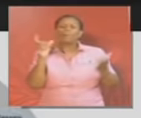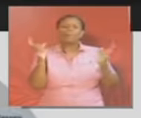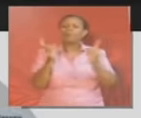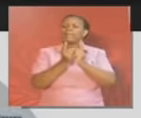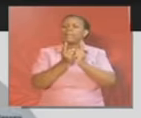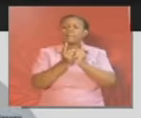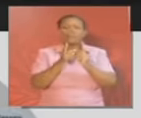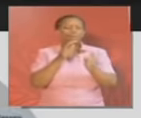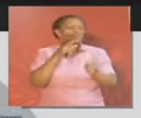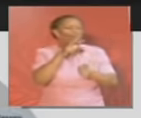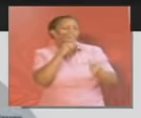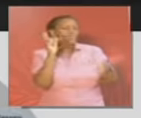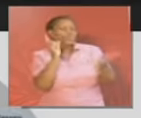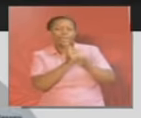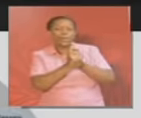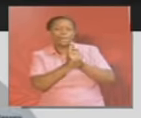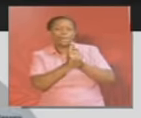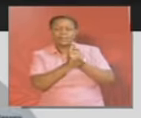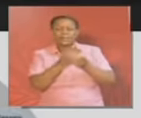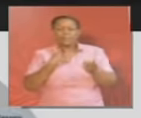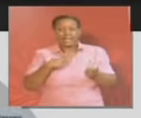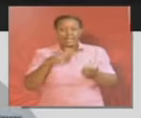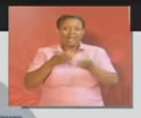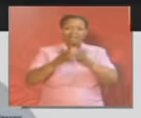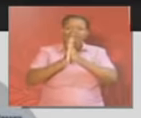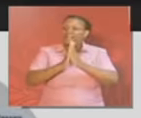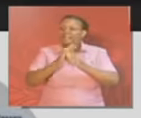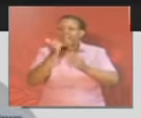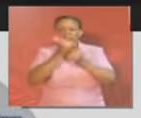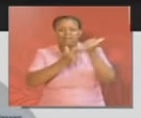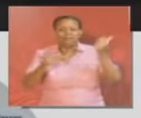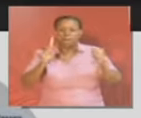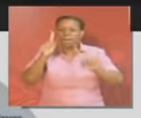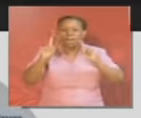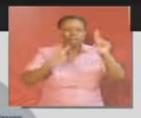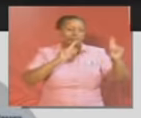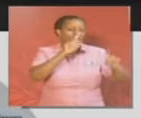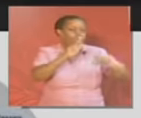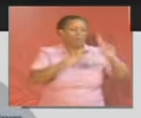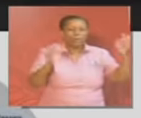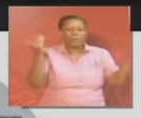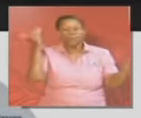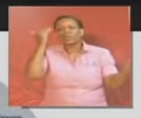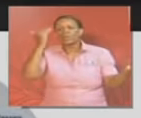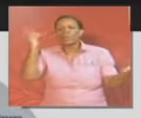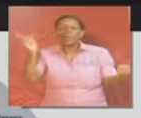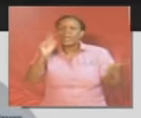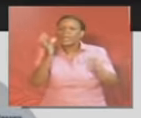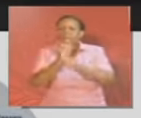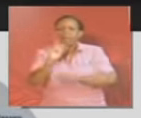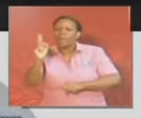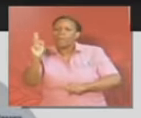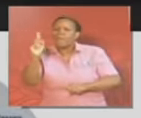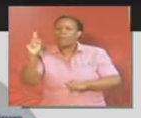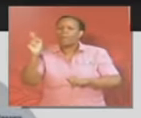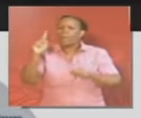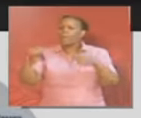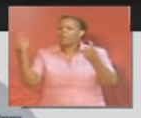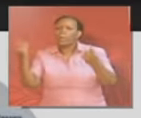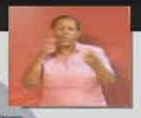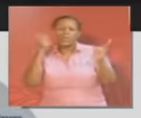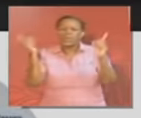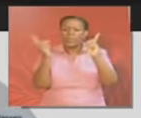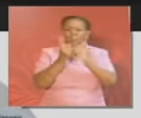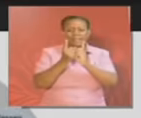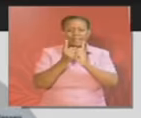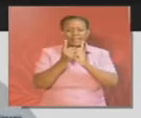ask the questions on where you've been, who you've been exposed to, where you've gone, but a lot of this information may not be